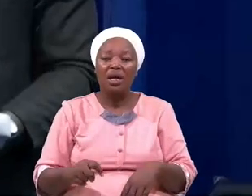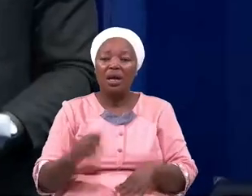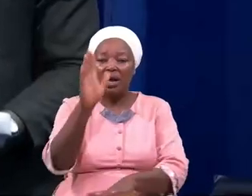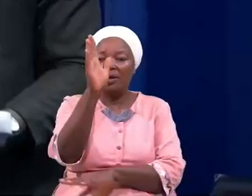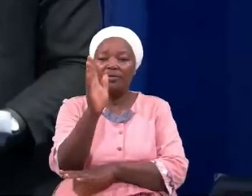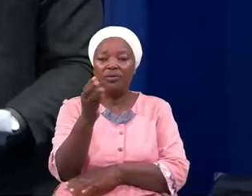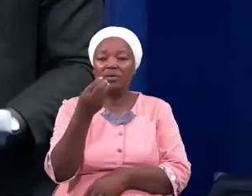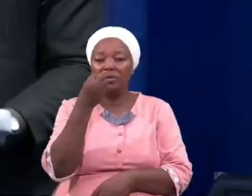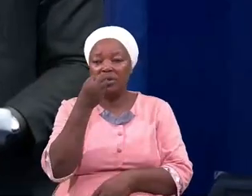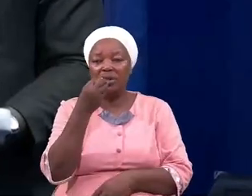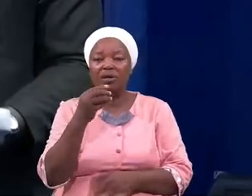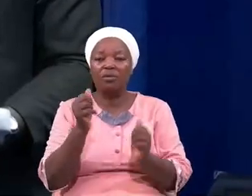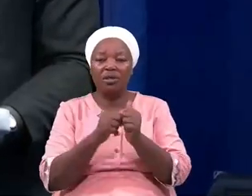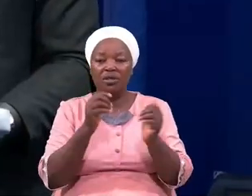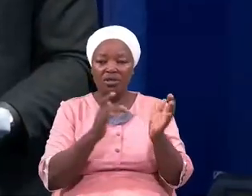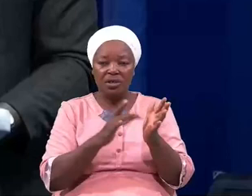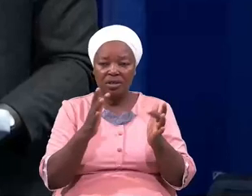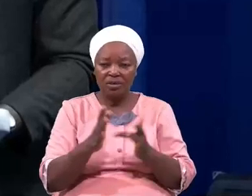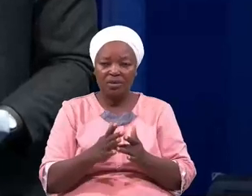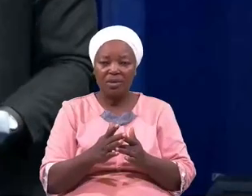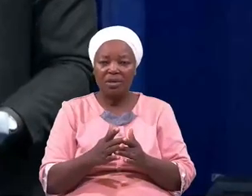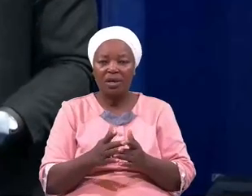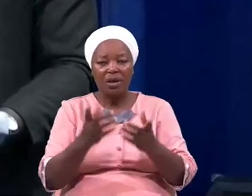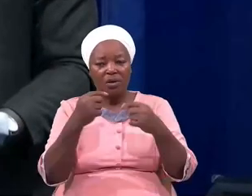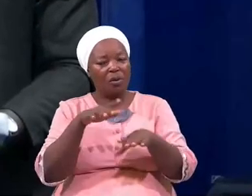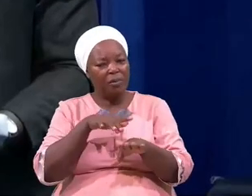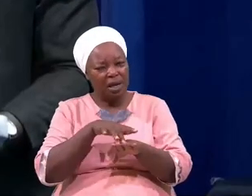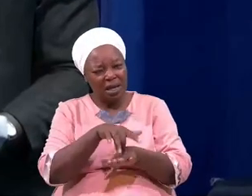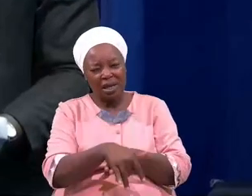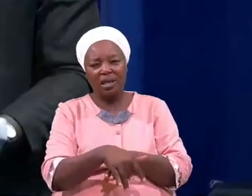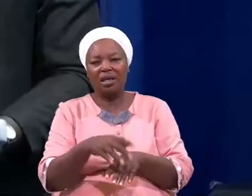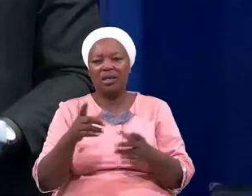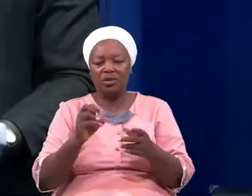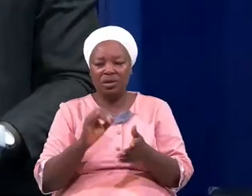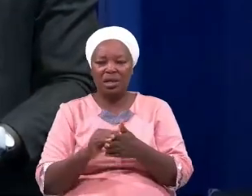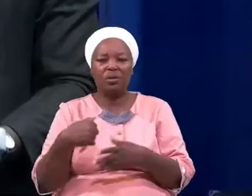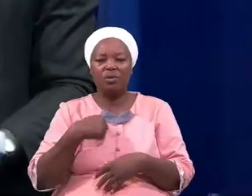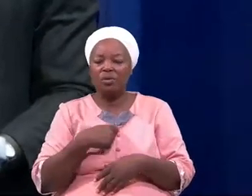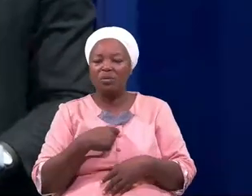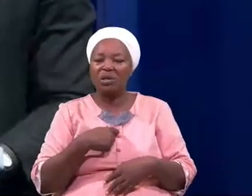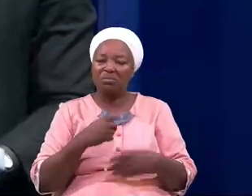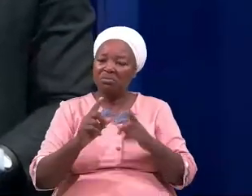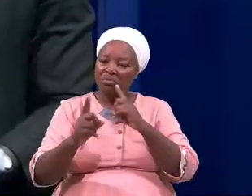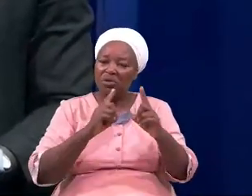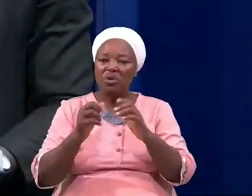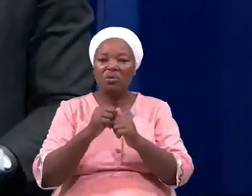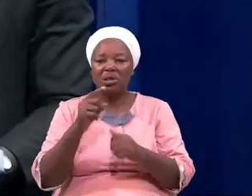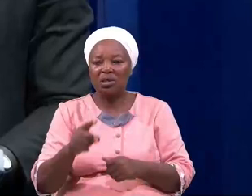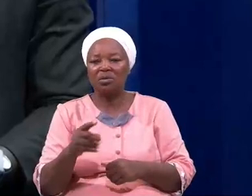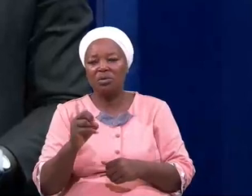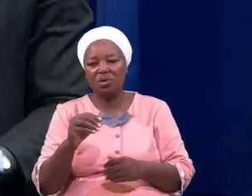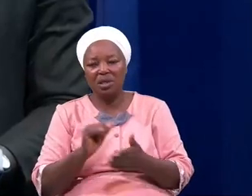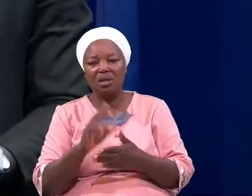avec Jésus. Come early as you come, and we interact with you. Then you will wait for